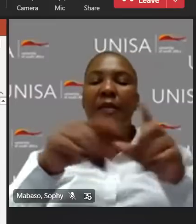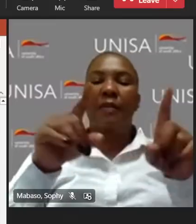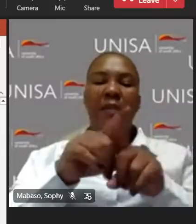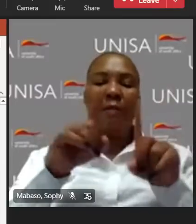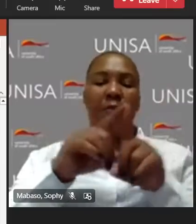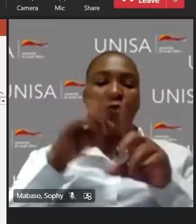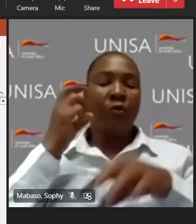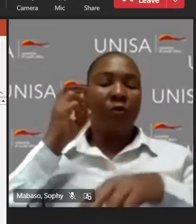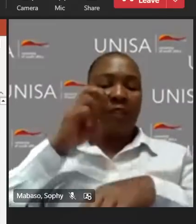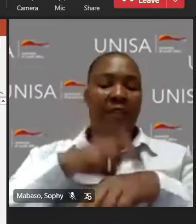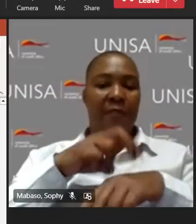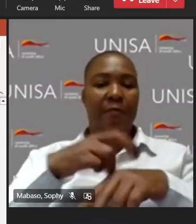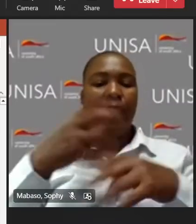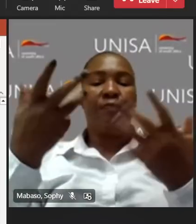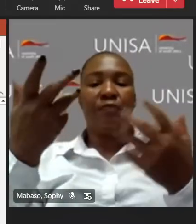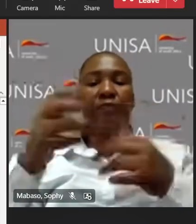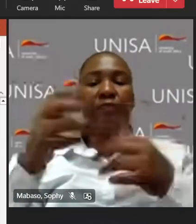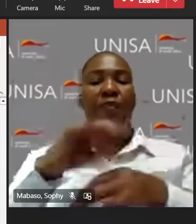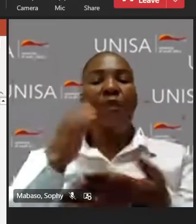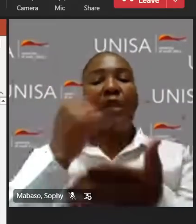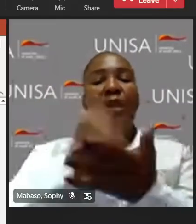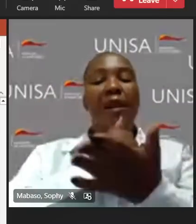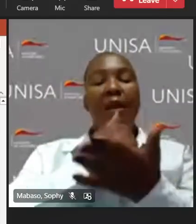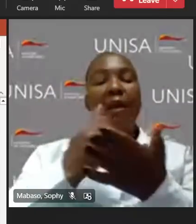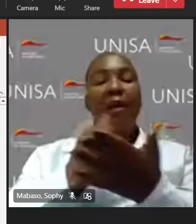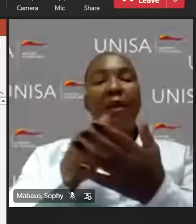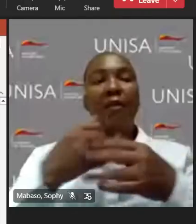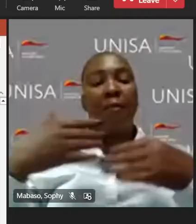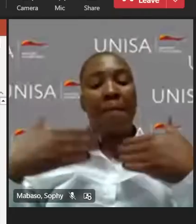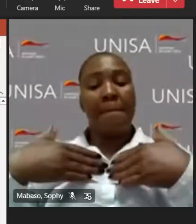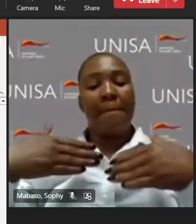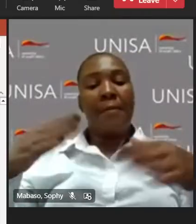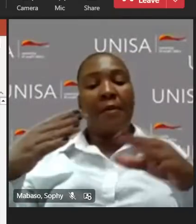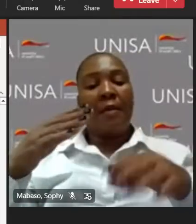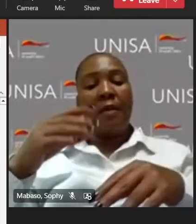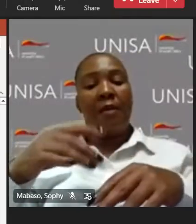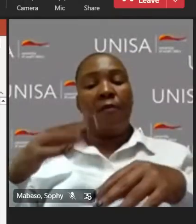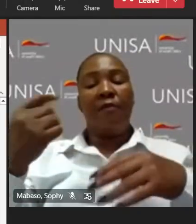So if you register at the beginning of the year